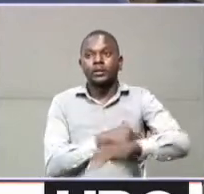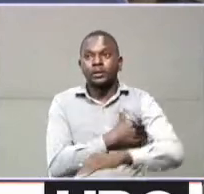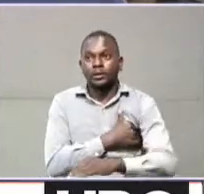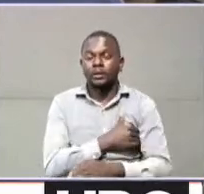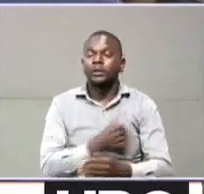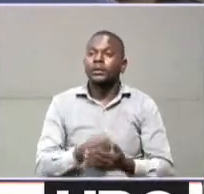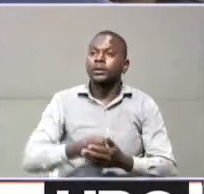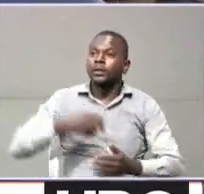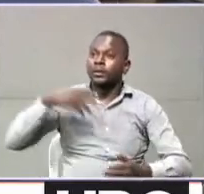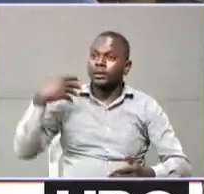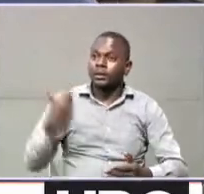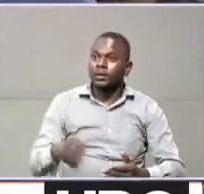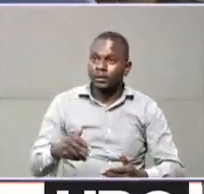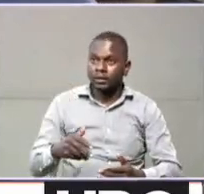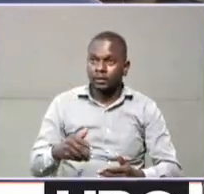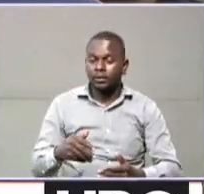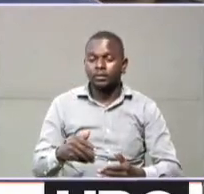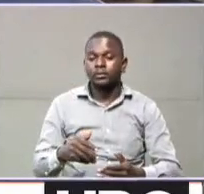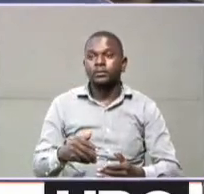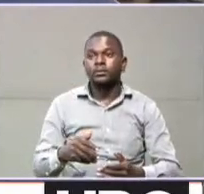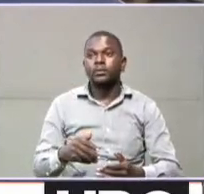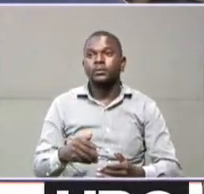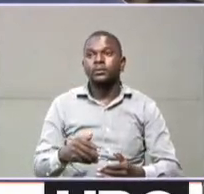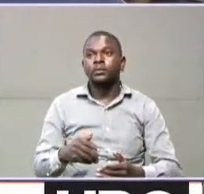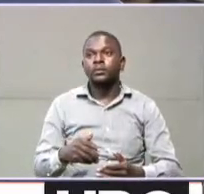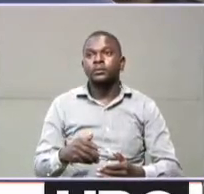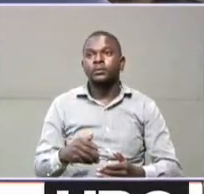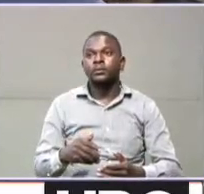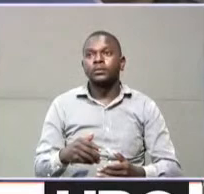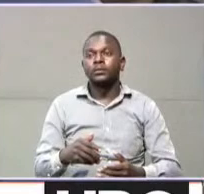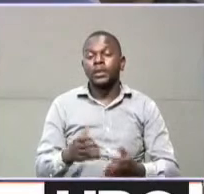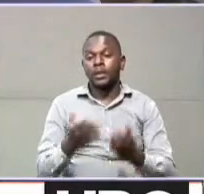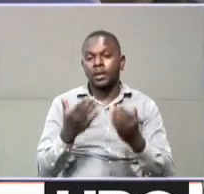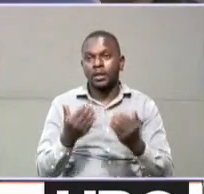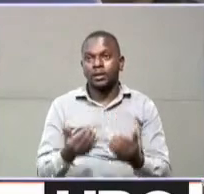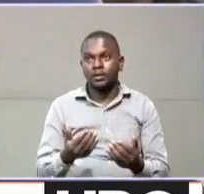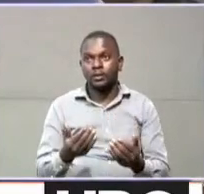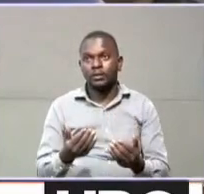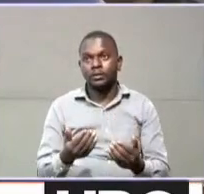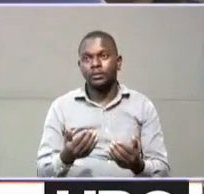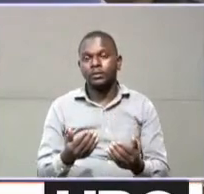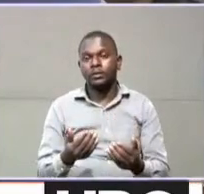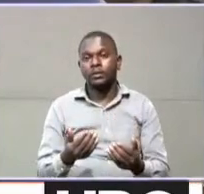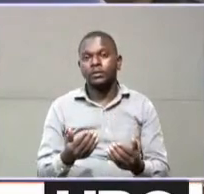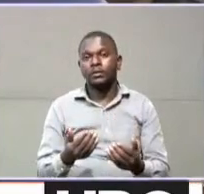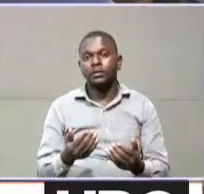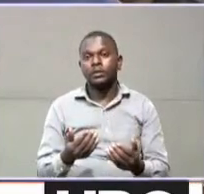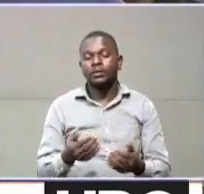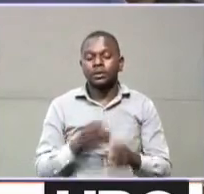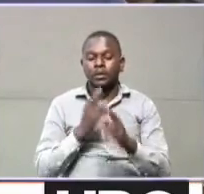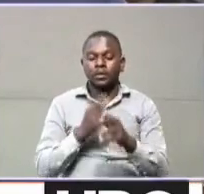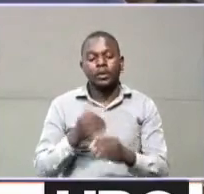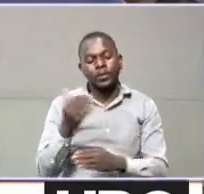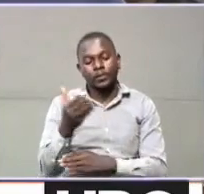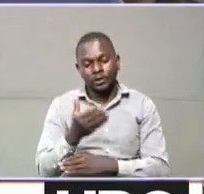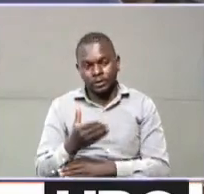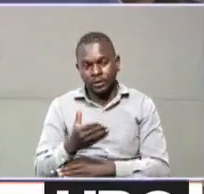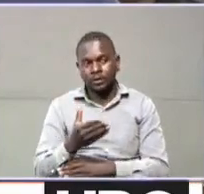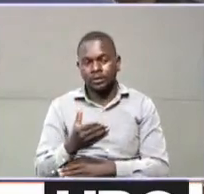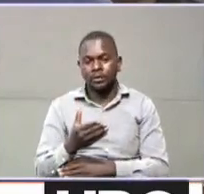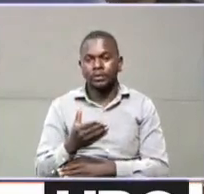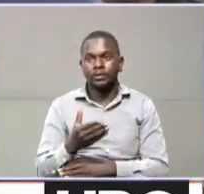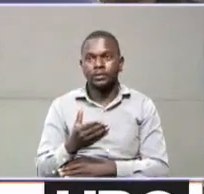very expensive to to maintain so honorable minister